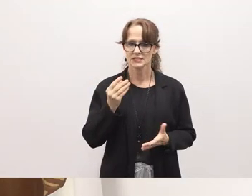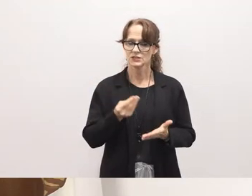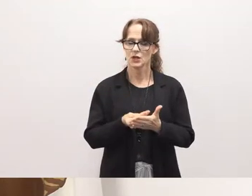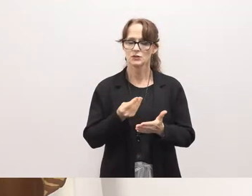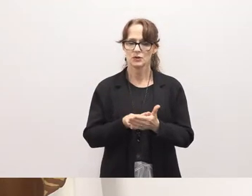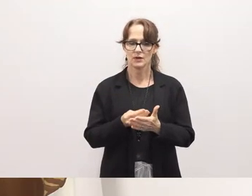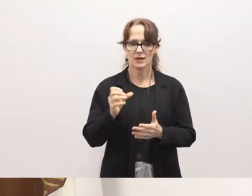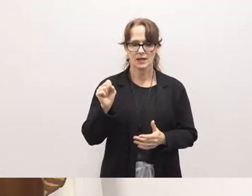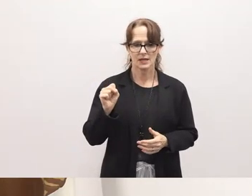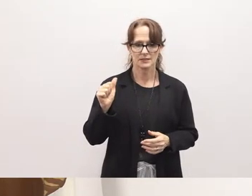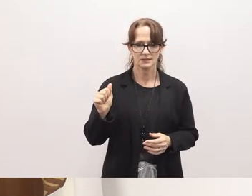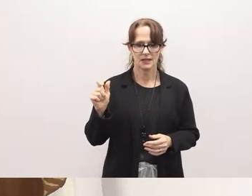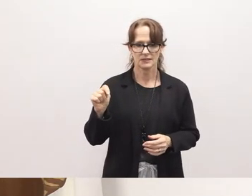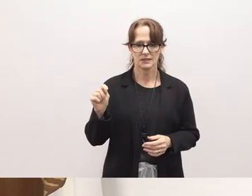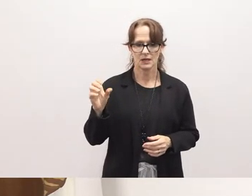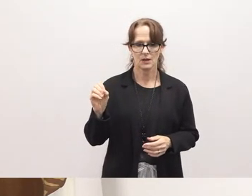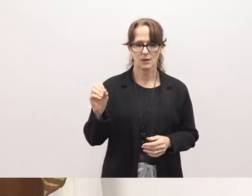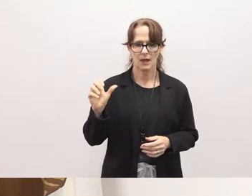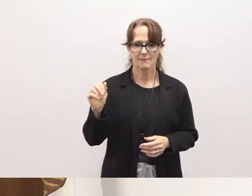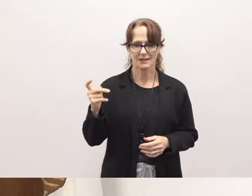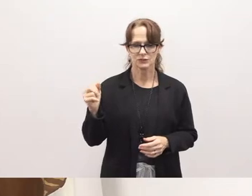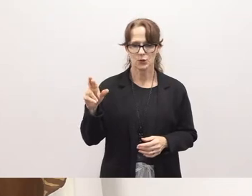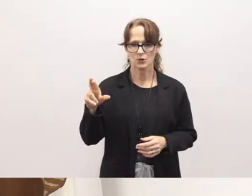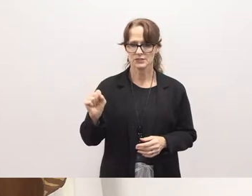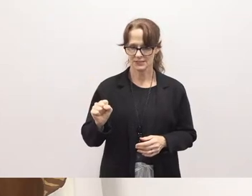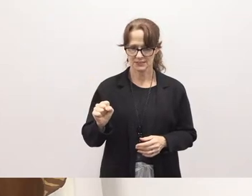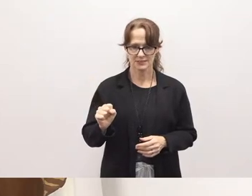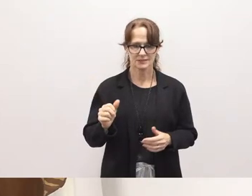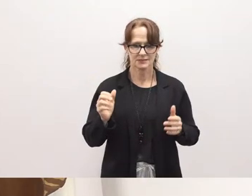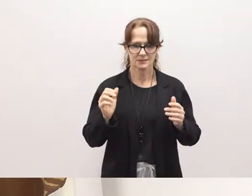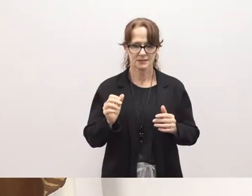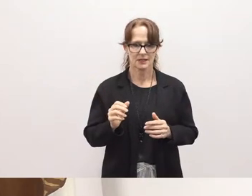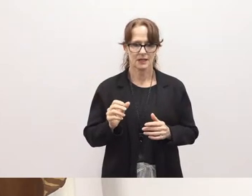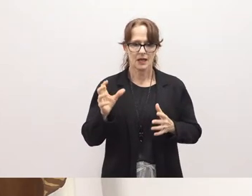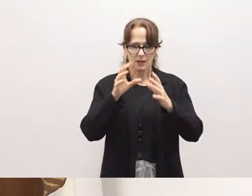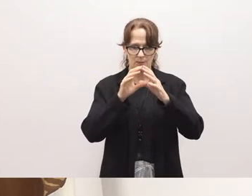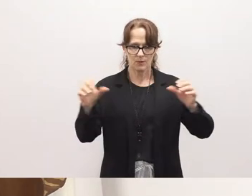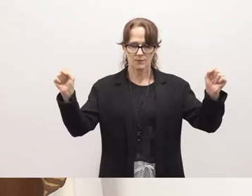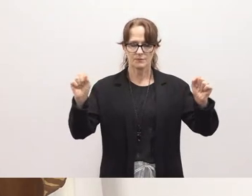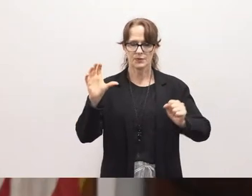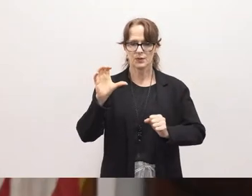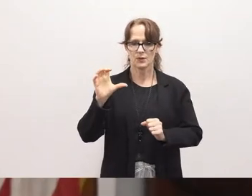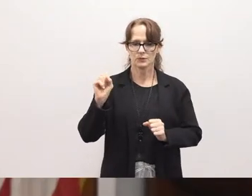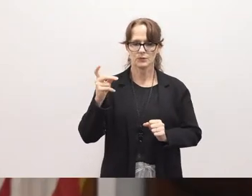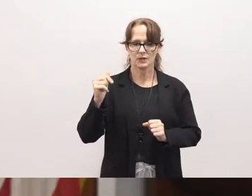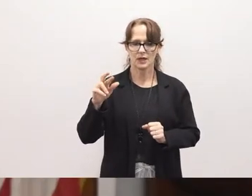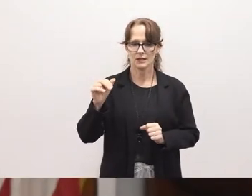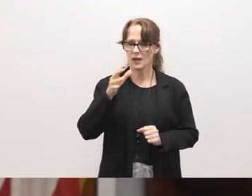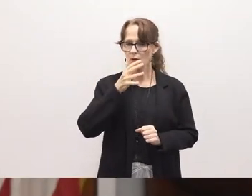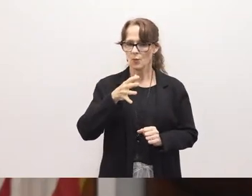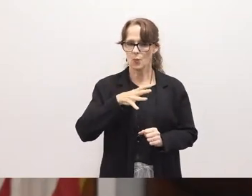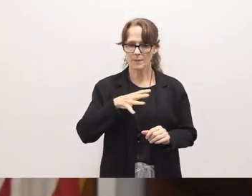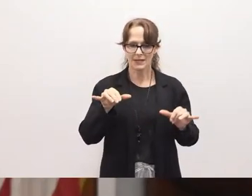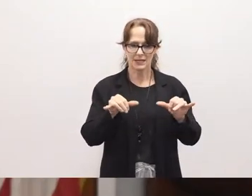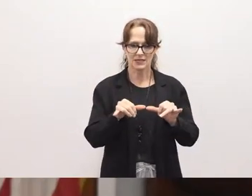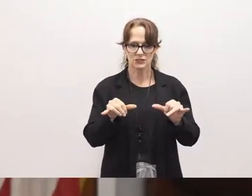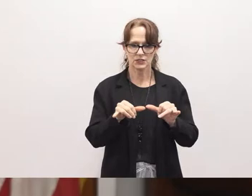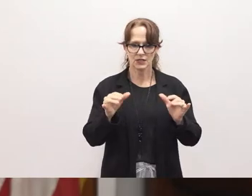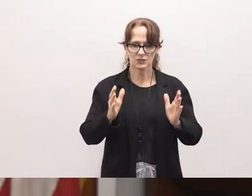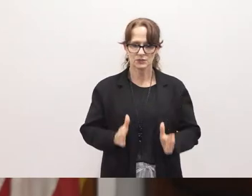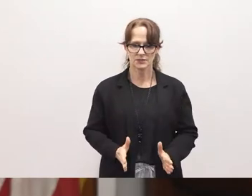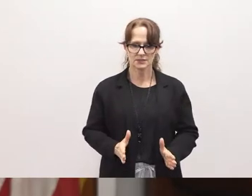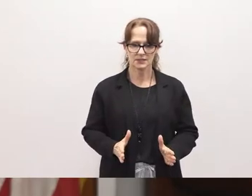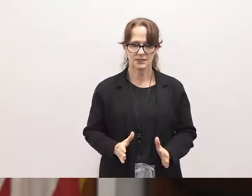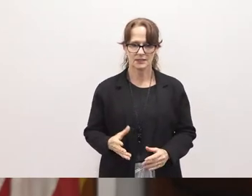of the Sato Ambassadors, also the president of the Society of Women Engineers,